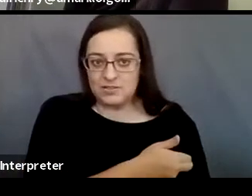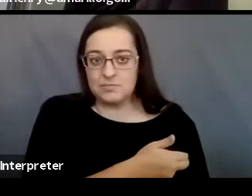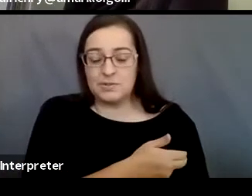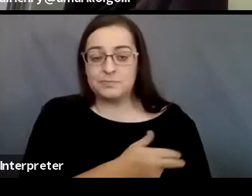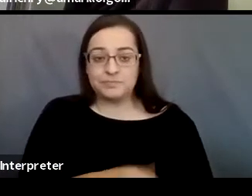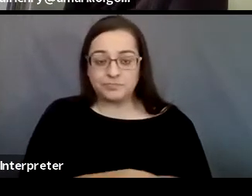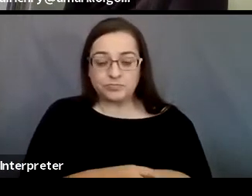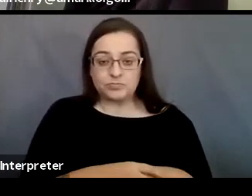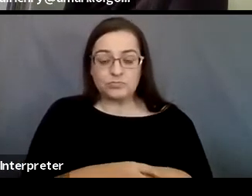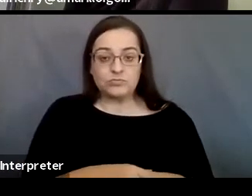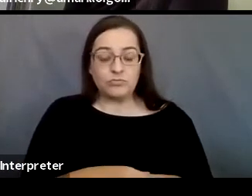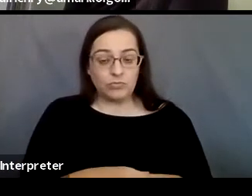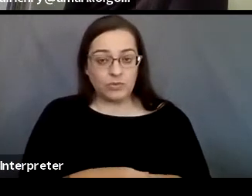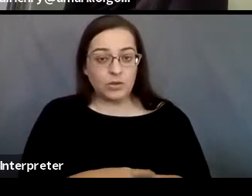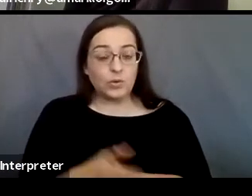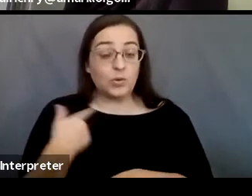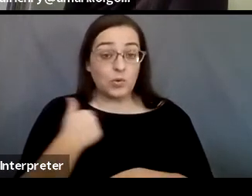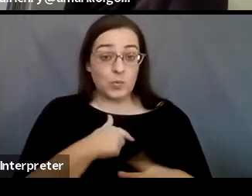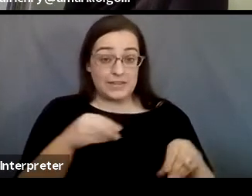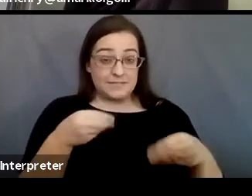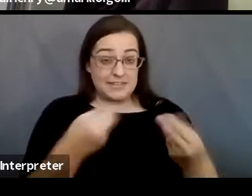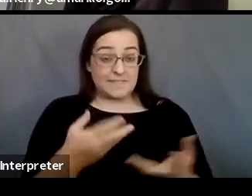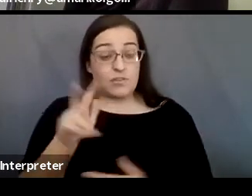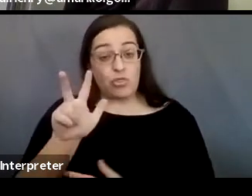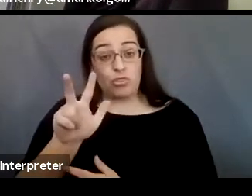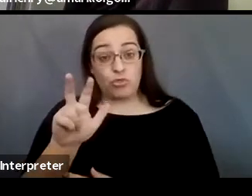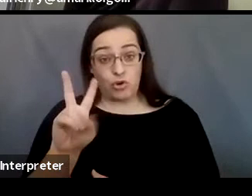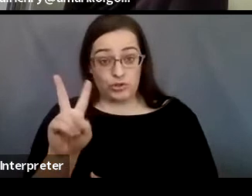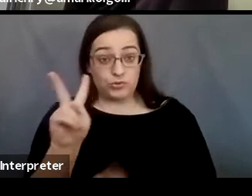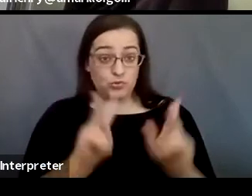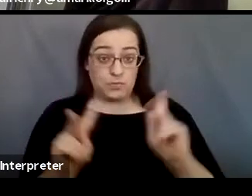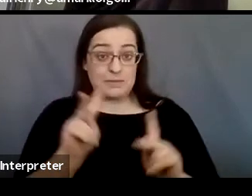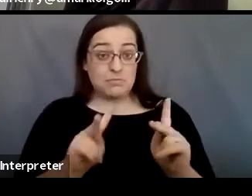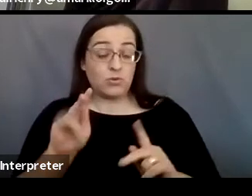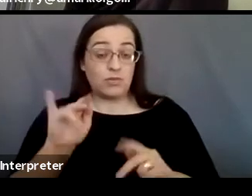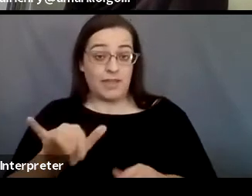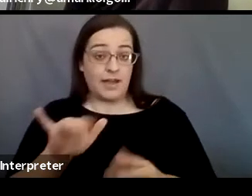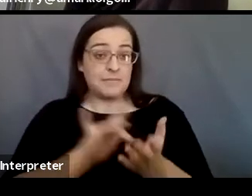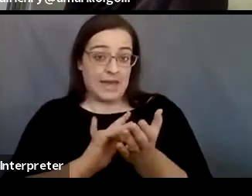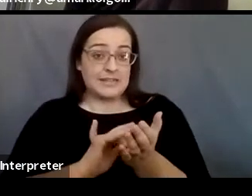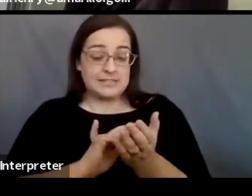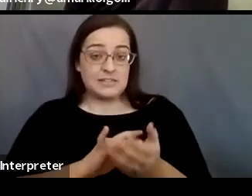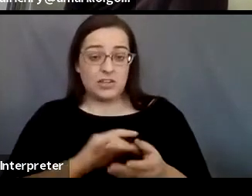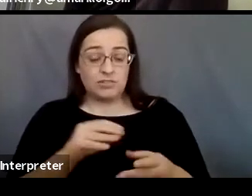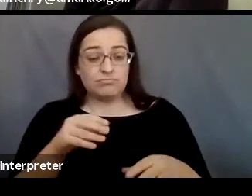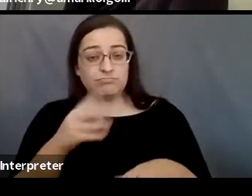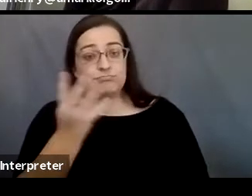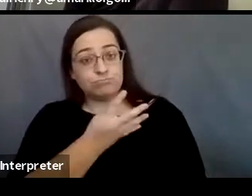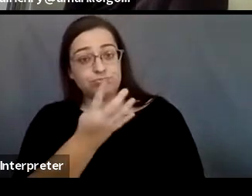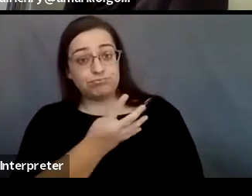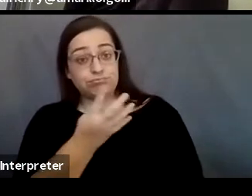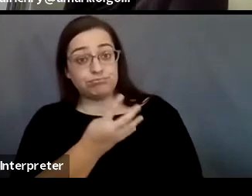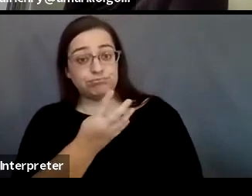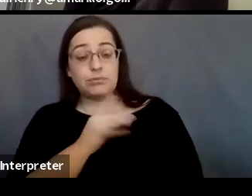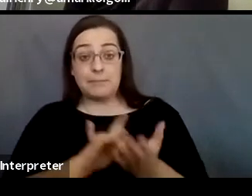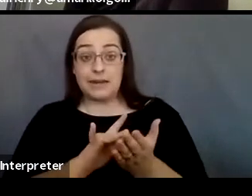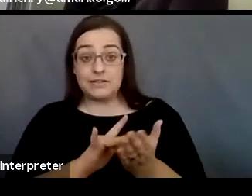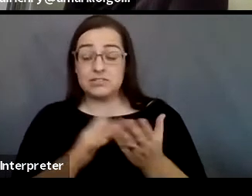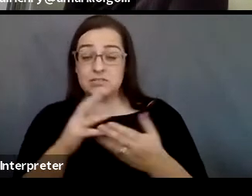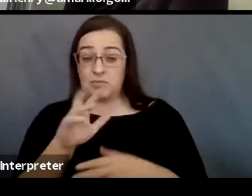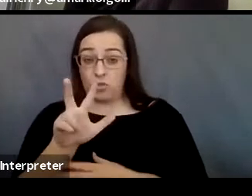illness. We have now given 32 people this antibody in infusions. And what I'm finding